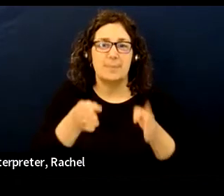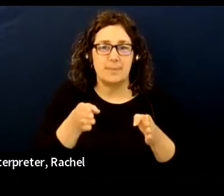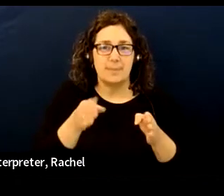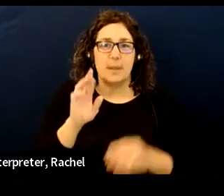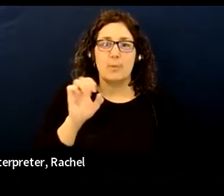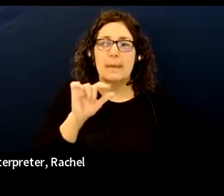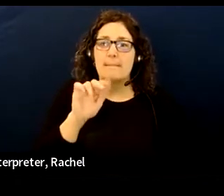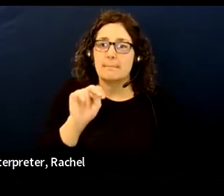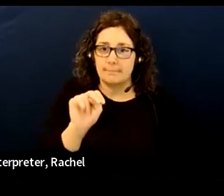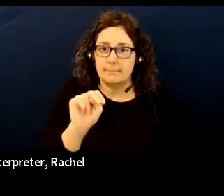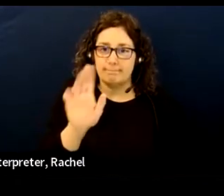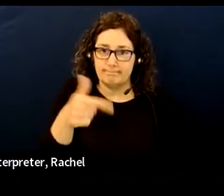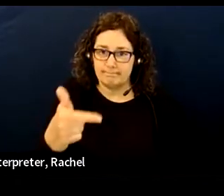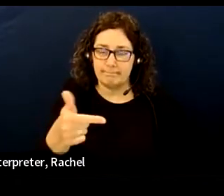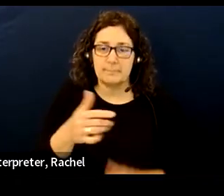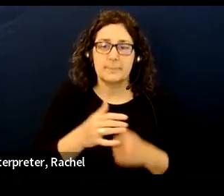Regan.